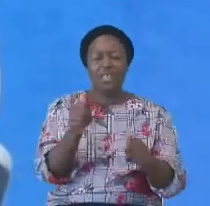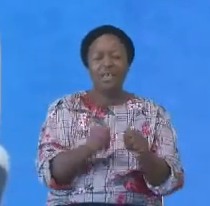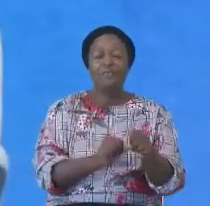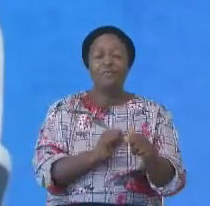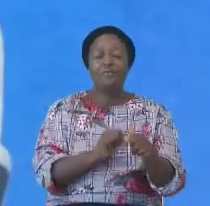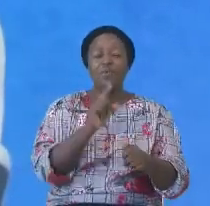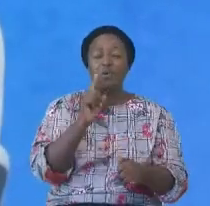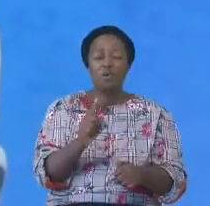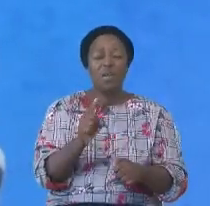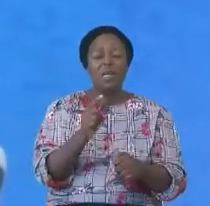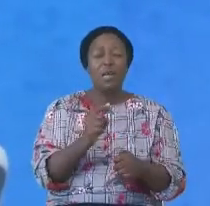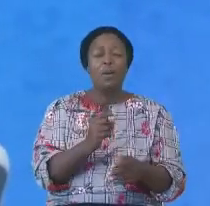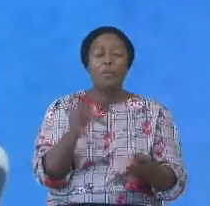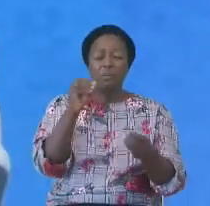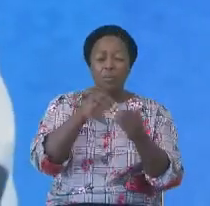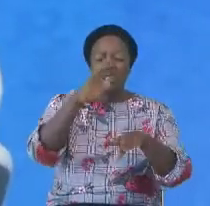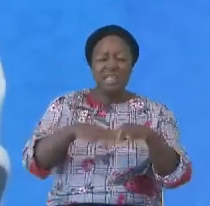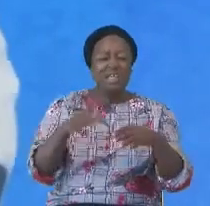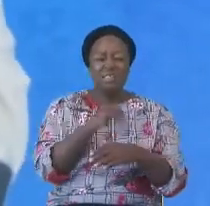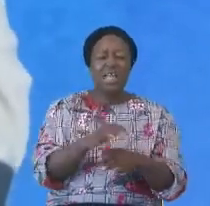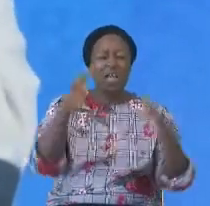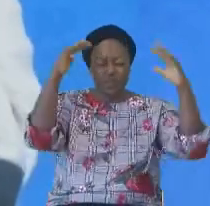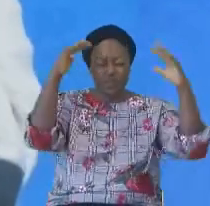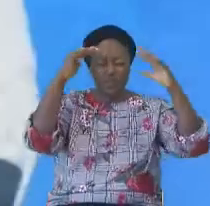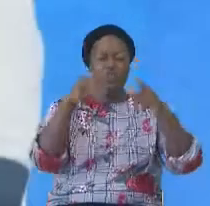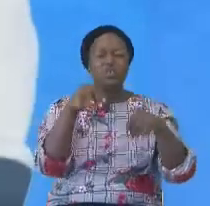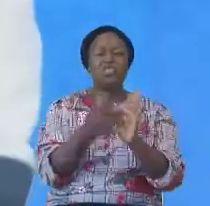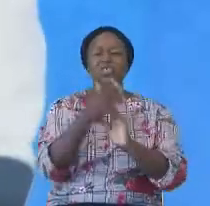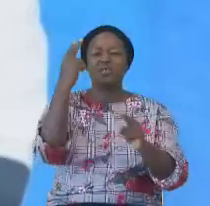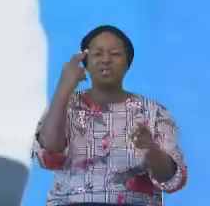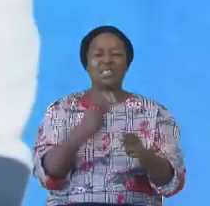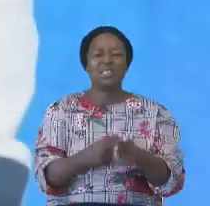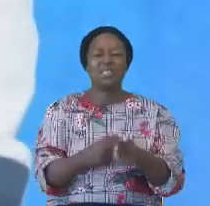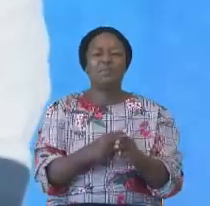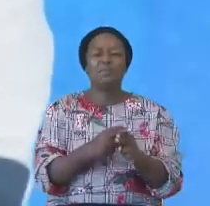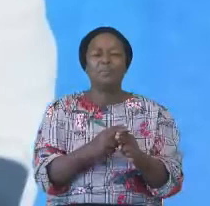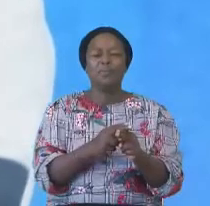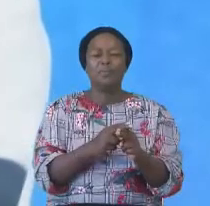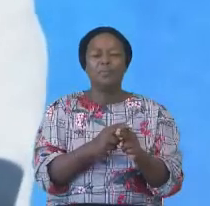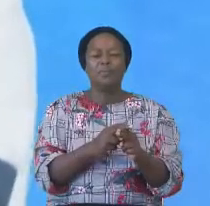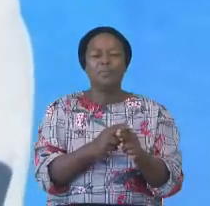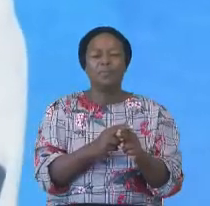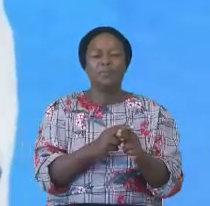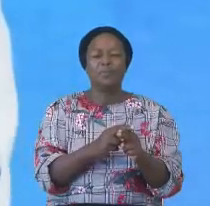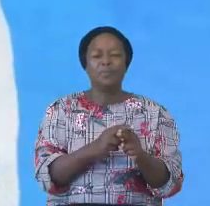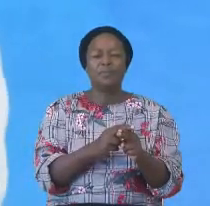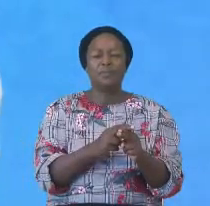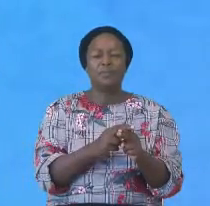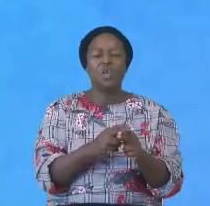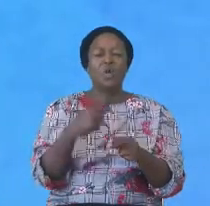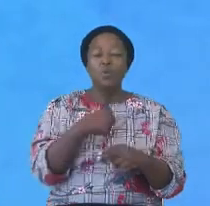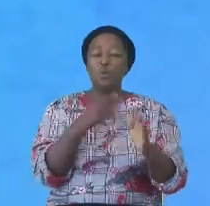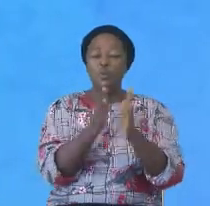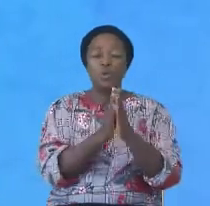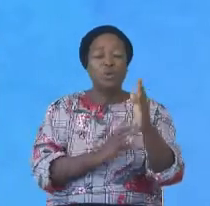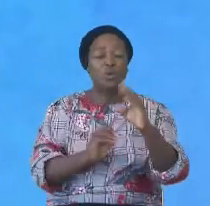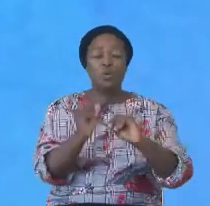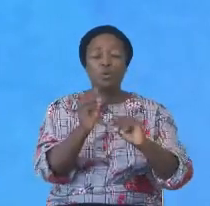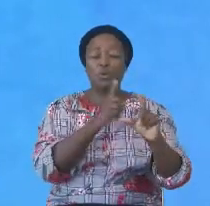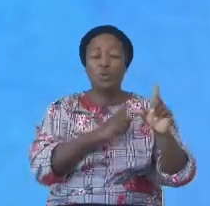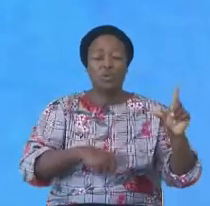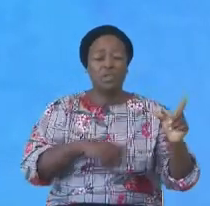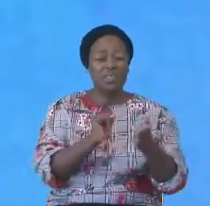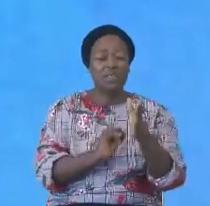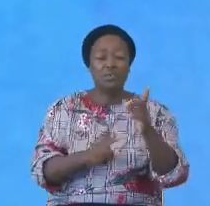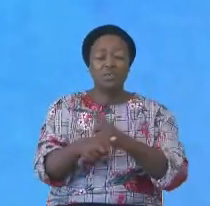you. I'm asking, O Lord, today, you bless everyone beyond their expectation in